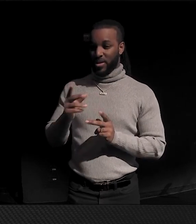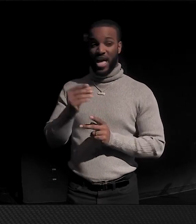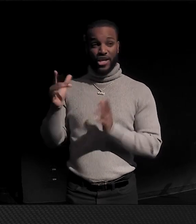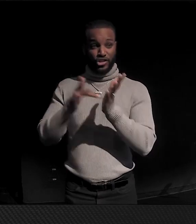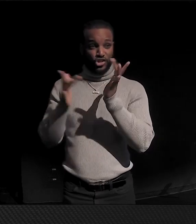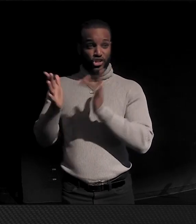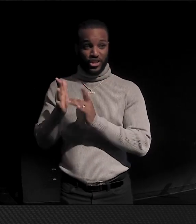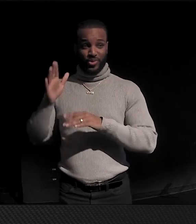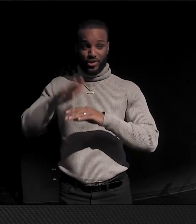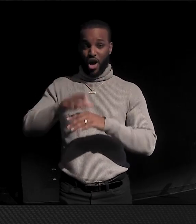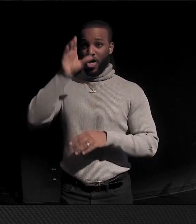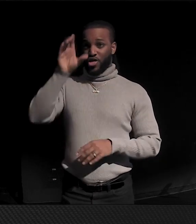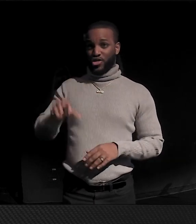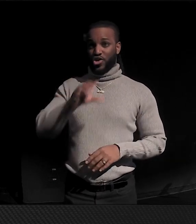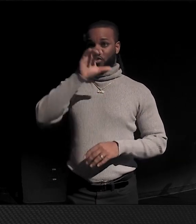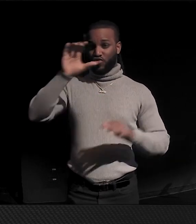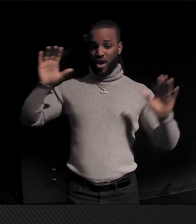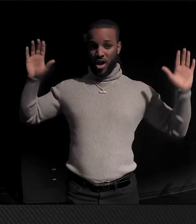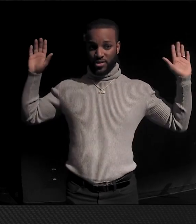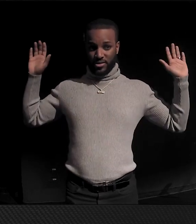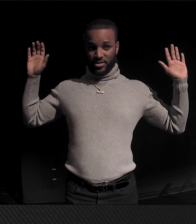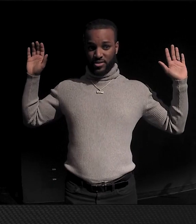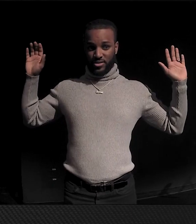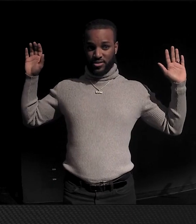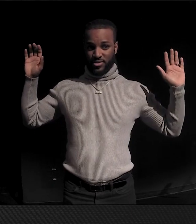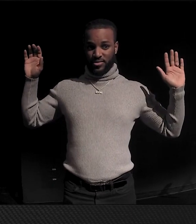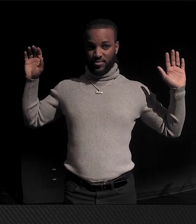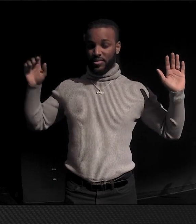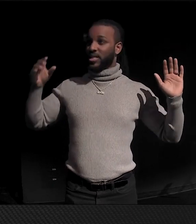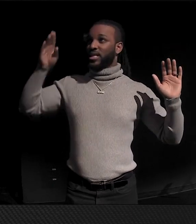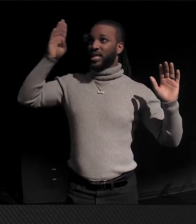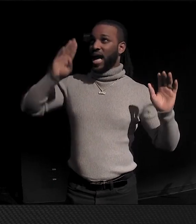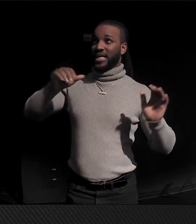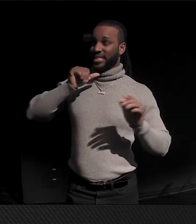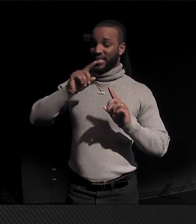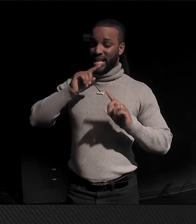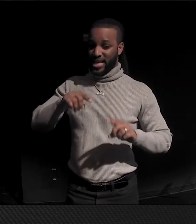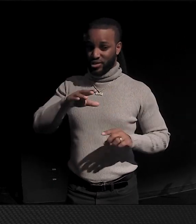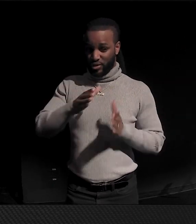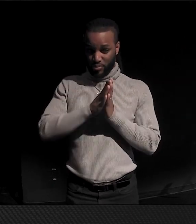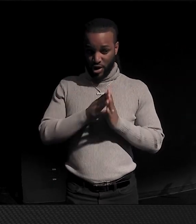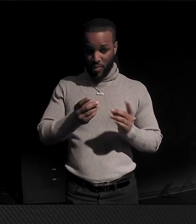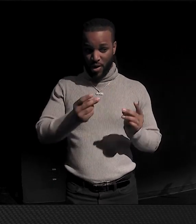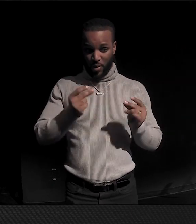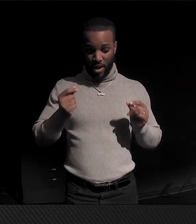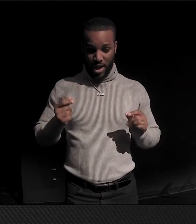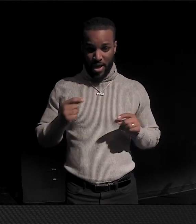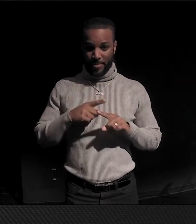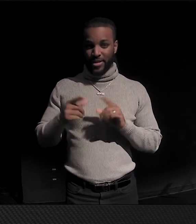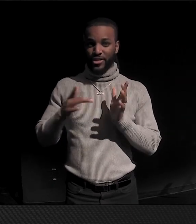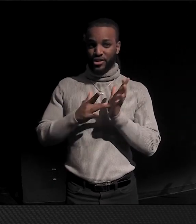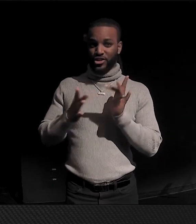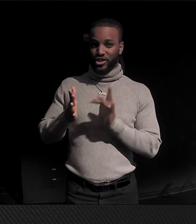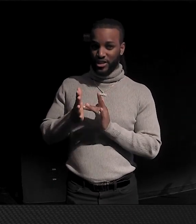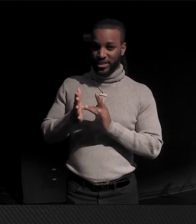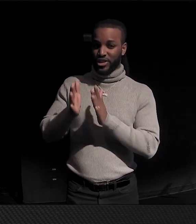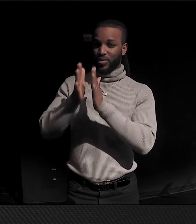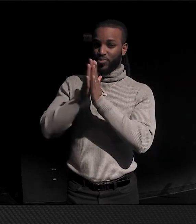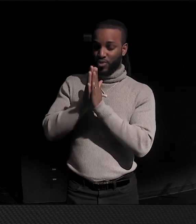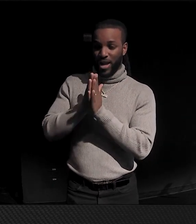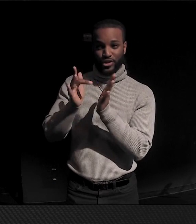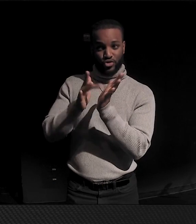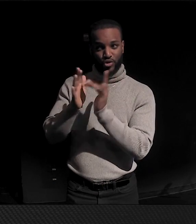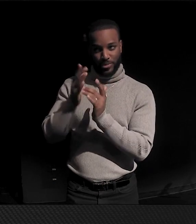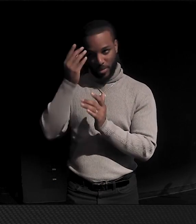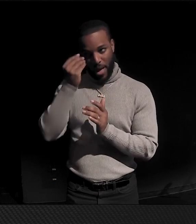were not answered the way he prayed, and he was submitting to the Father's will, he said, he prayed scripture, by the way,